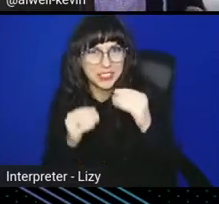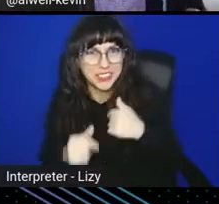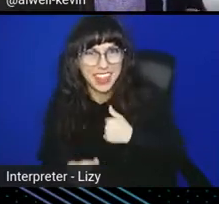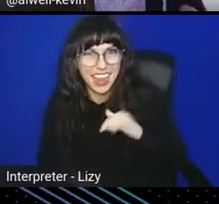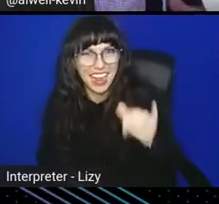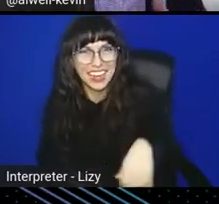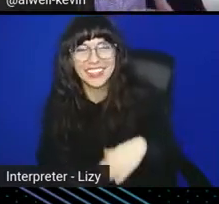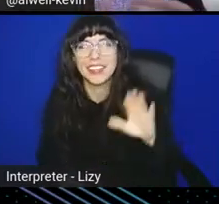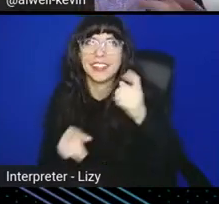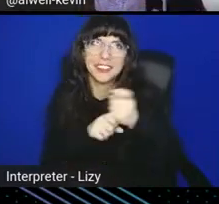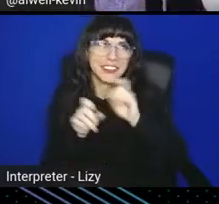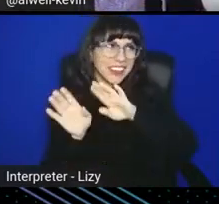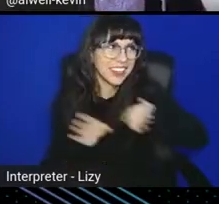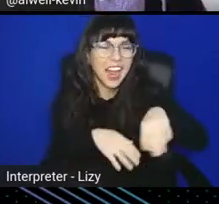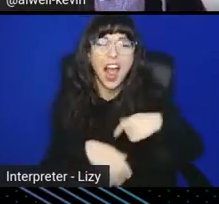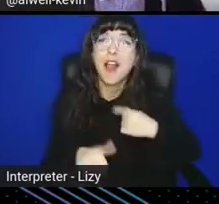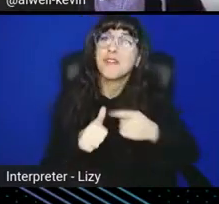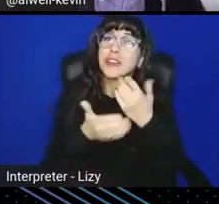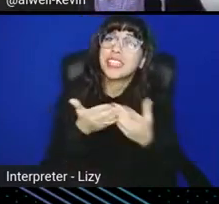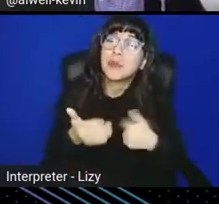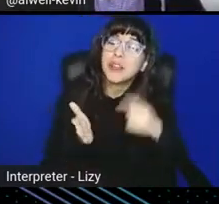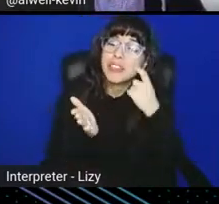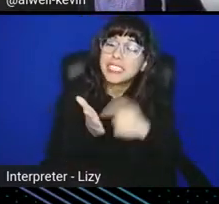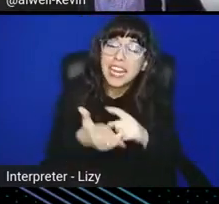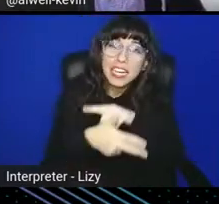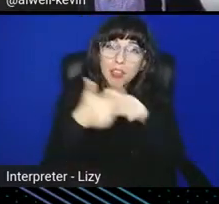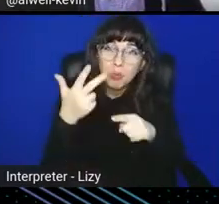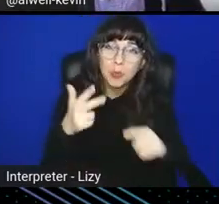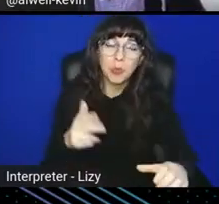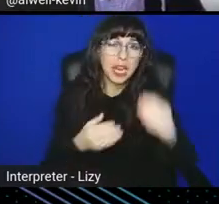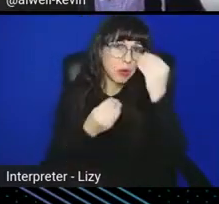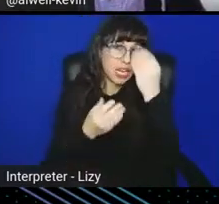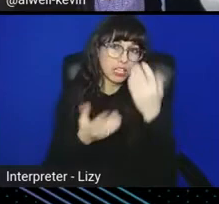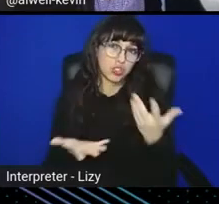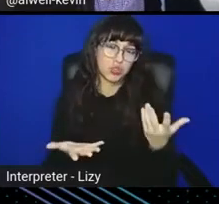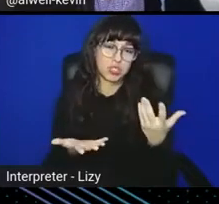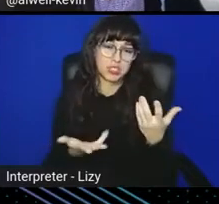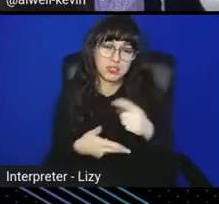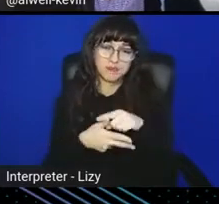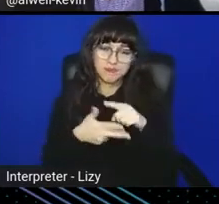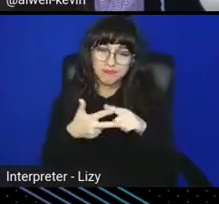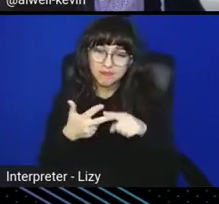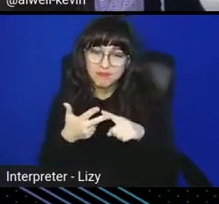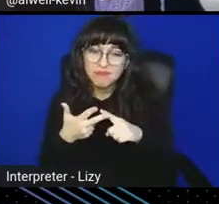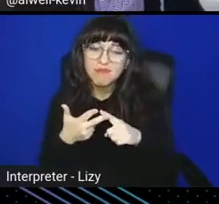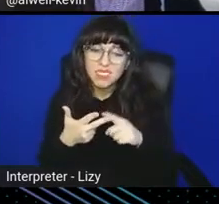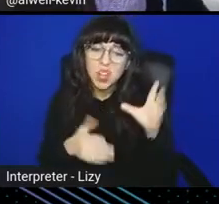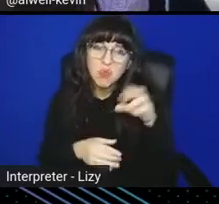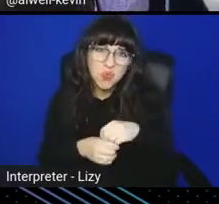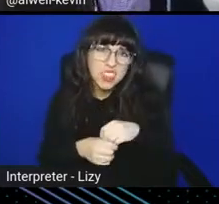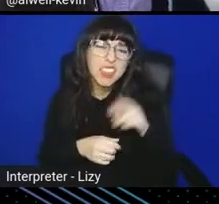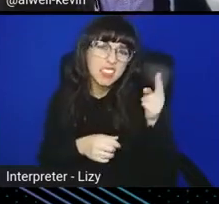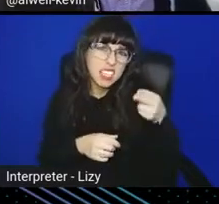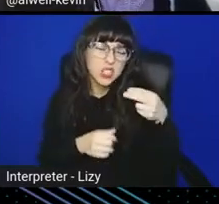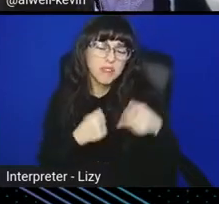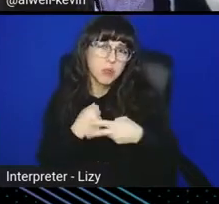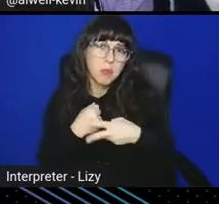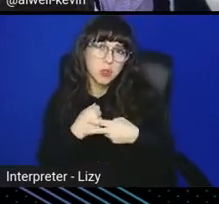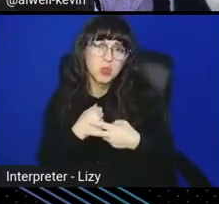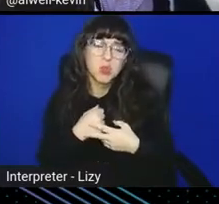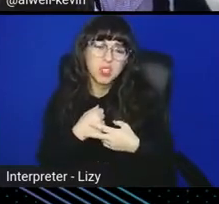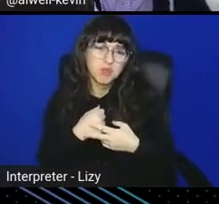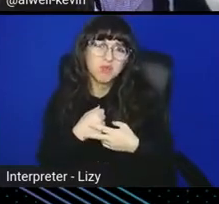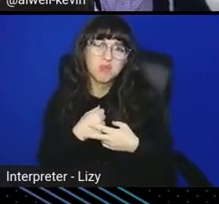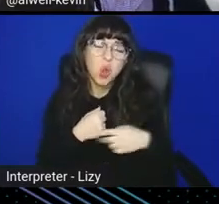first thing that you'll notice is we've detected these three credentials in some commits in the history of this repository. And we